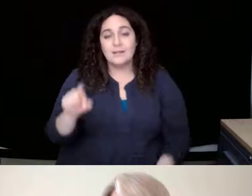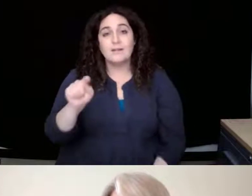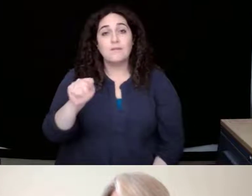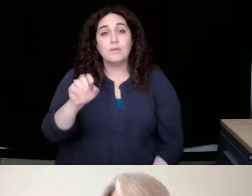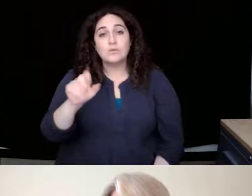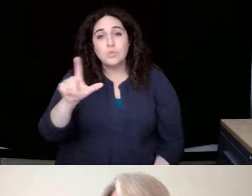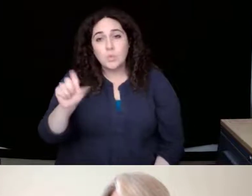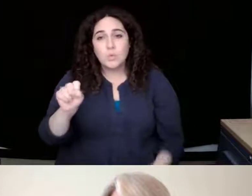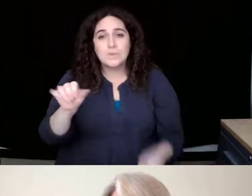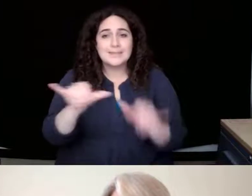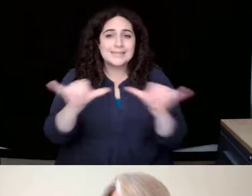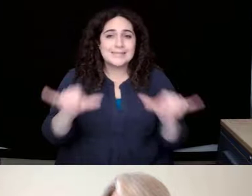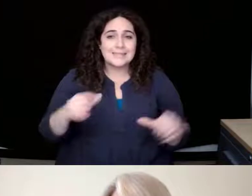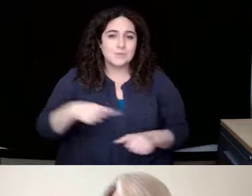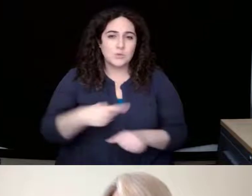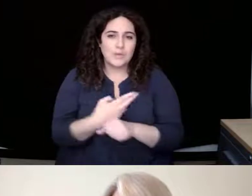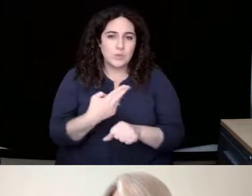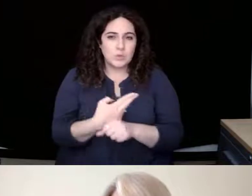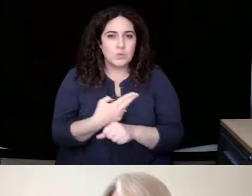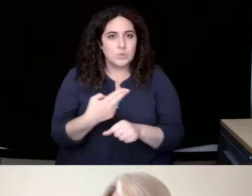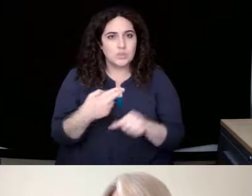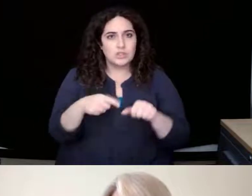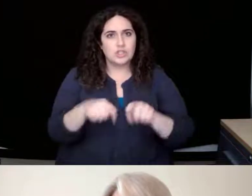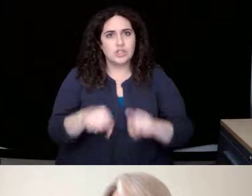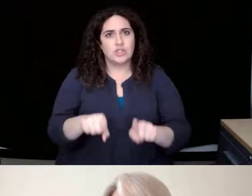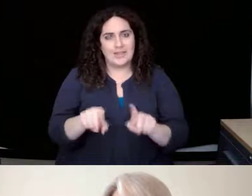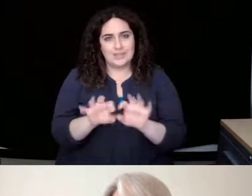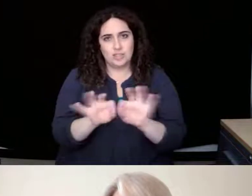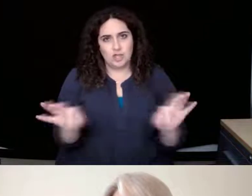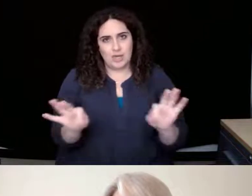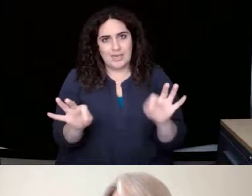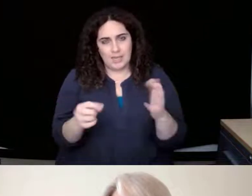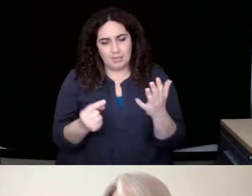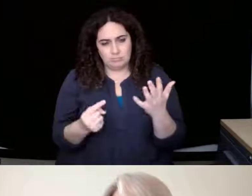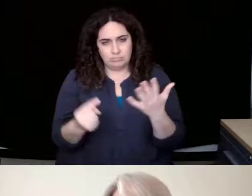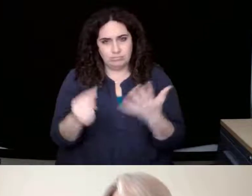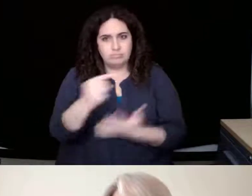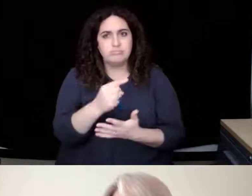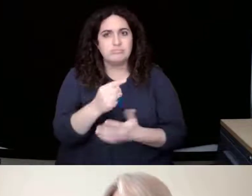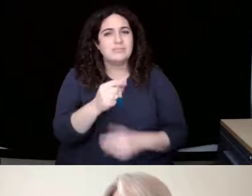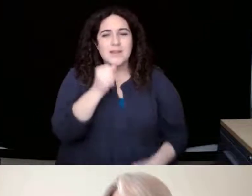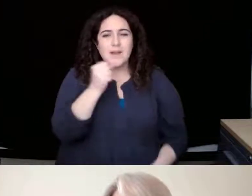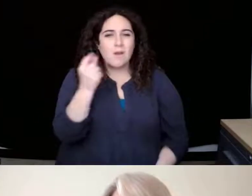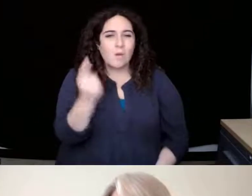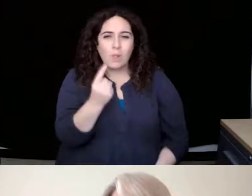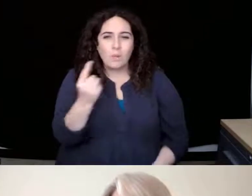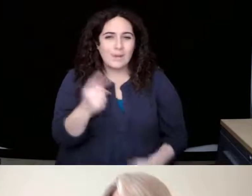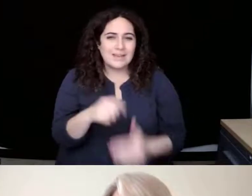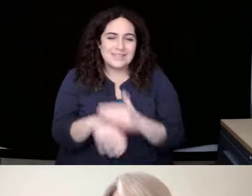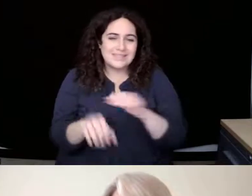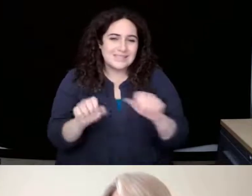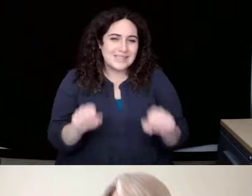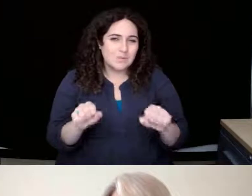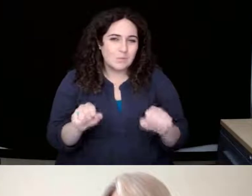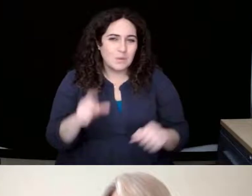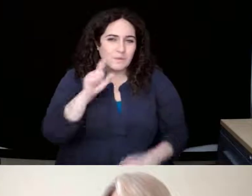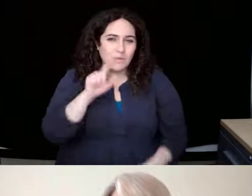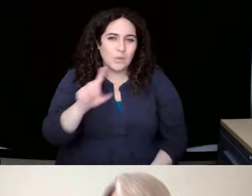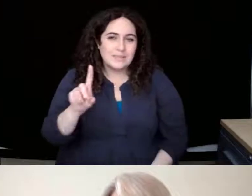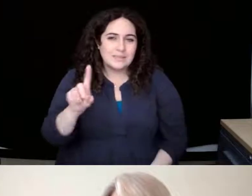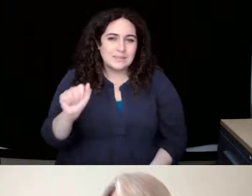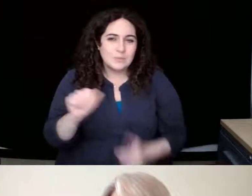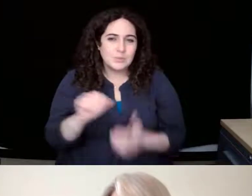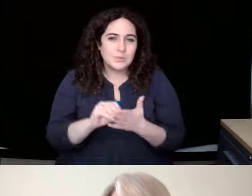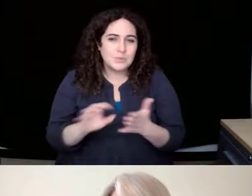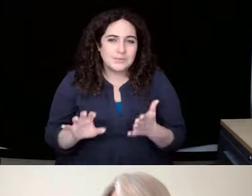they encounter or have to use throughout their degree program are often inaccessible. So that's one piece